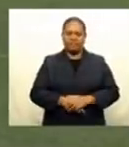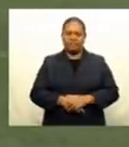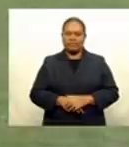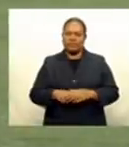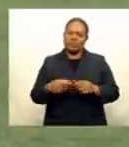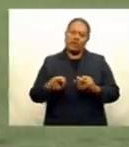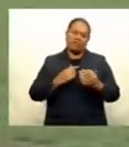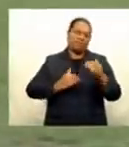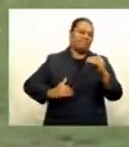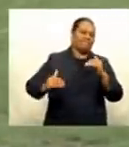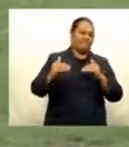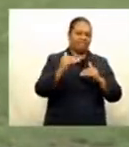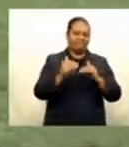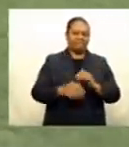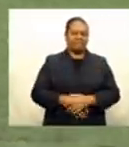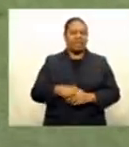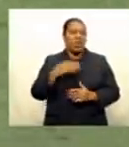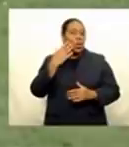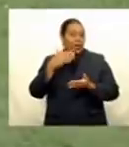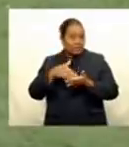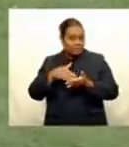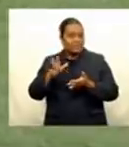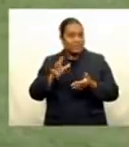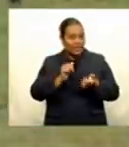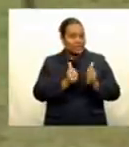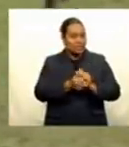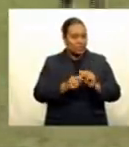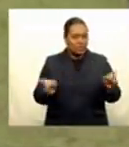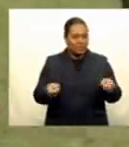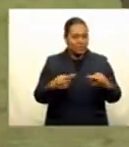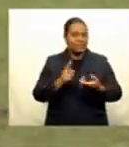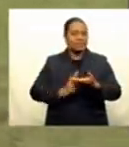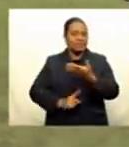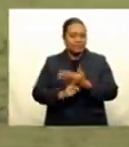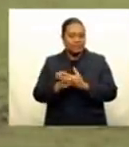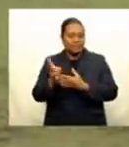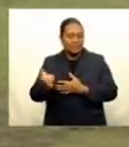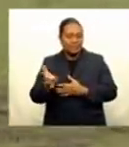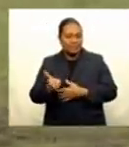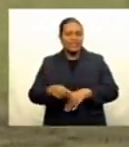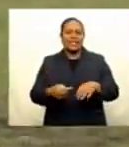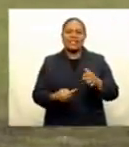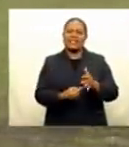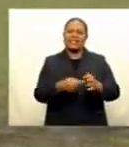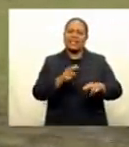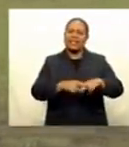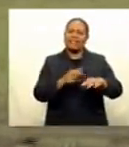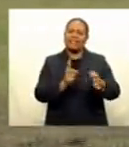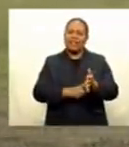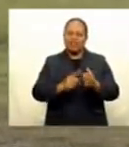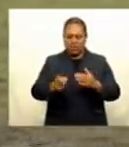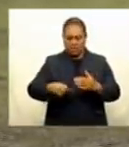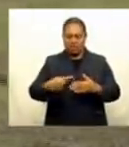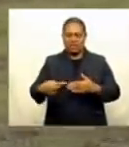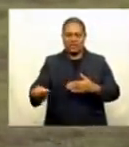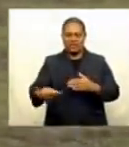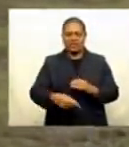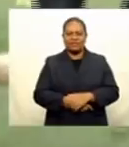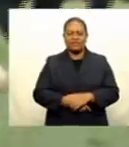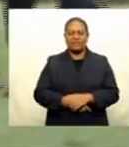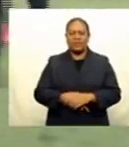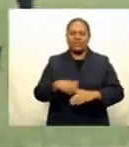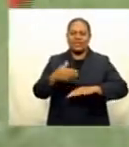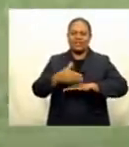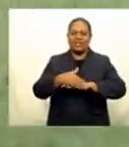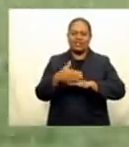next level. Once the green light is given for sporting competitions to resume, TFF will continue where they left off their franchise touch